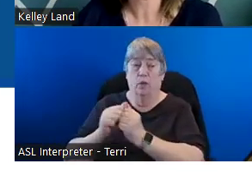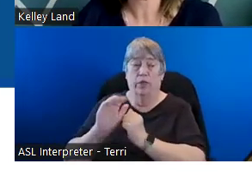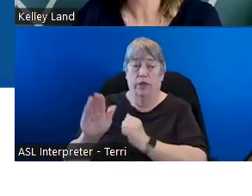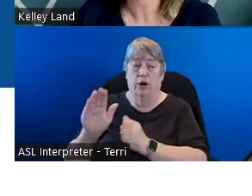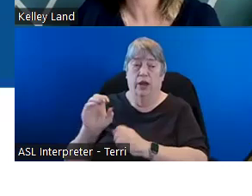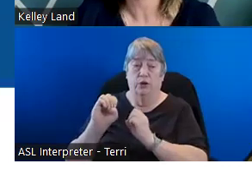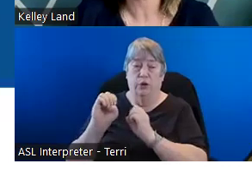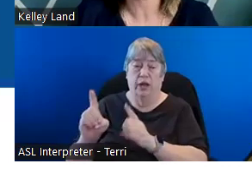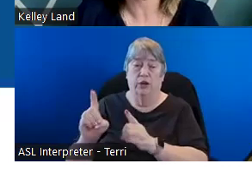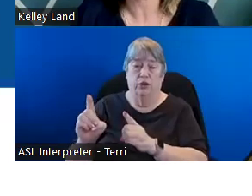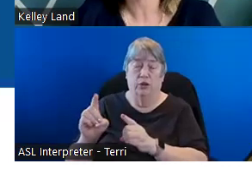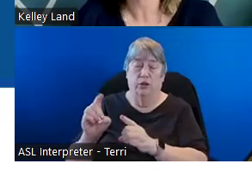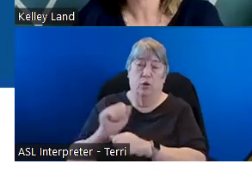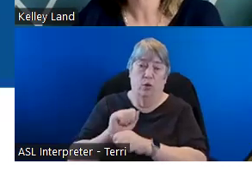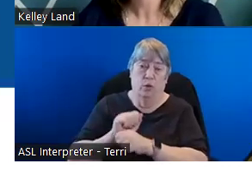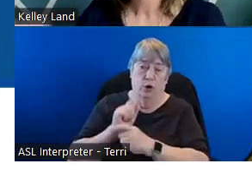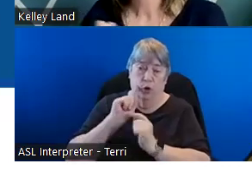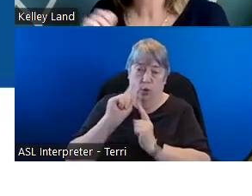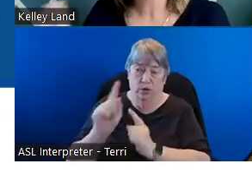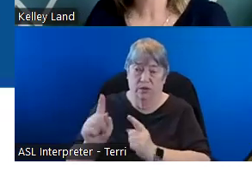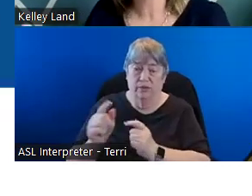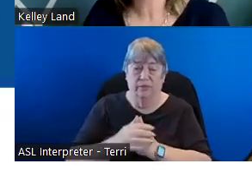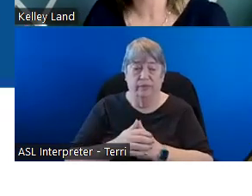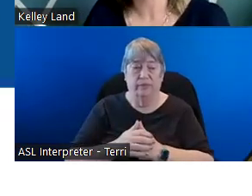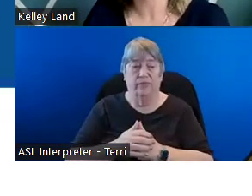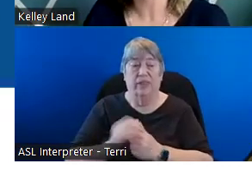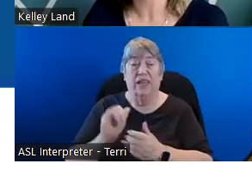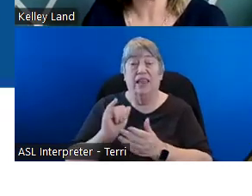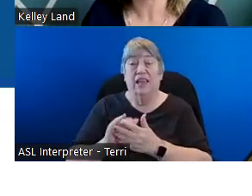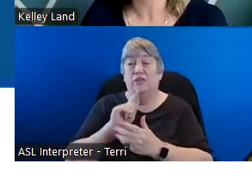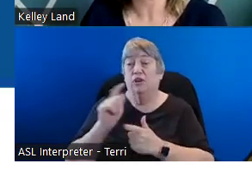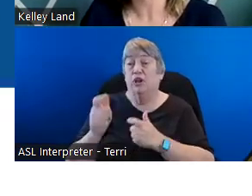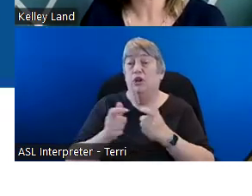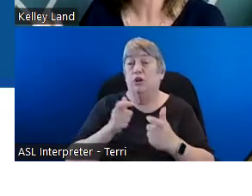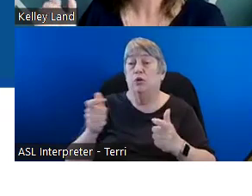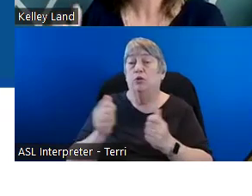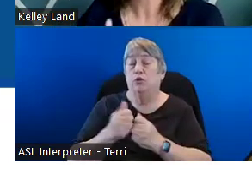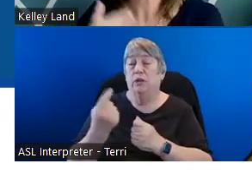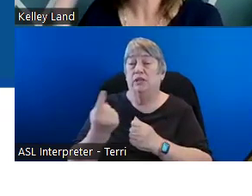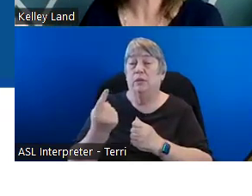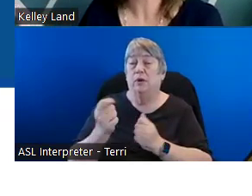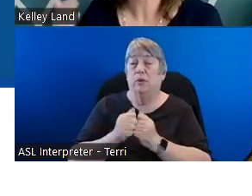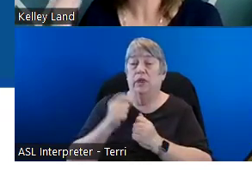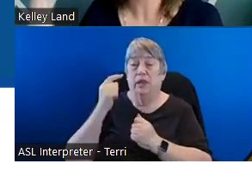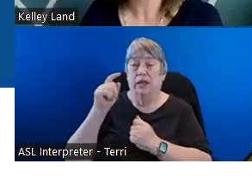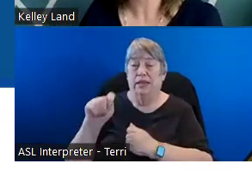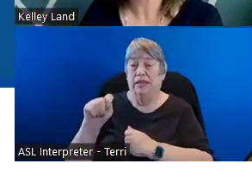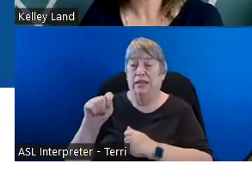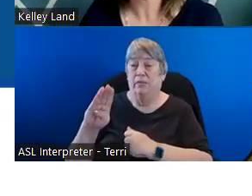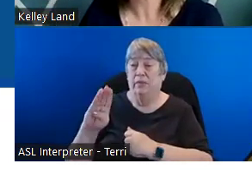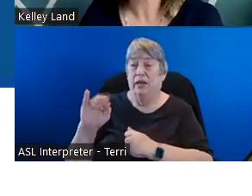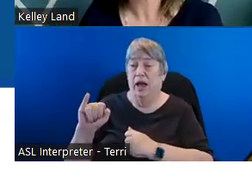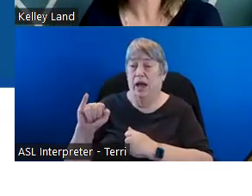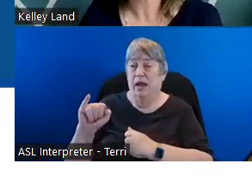towards their educational or their vocational goal. This is huge for somebody with a traumatic brain injury because it may have taken them a long time to get